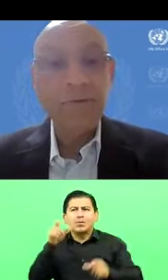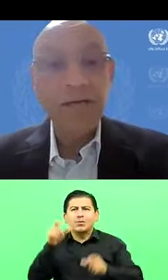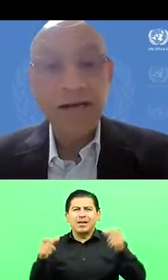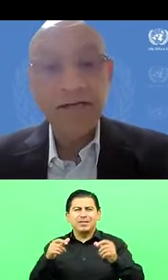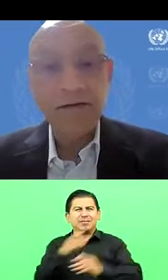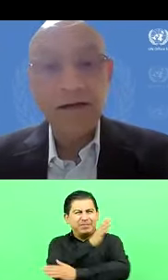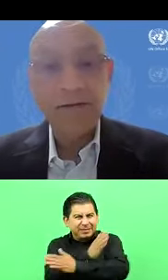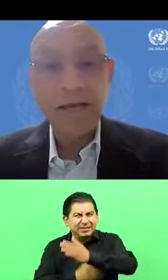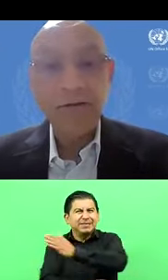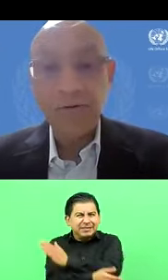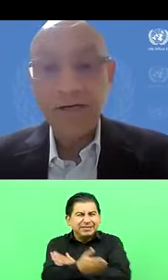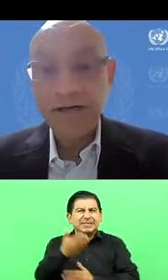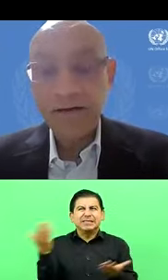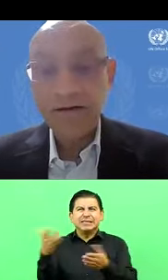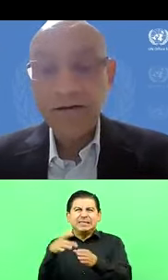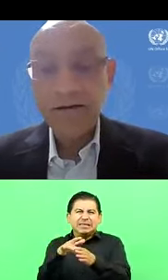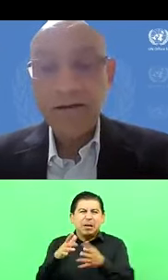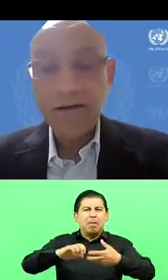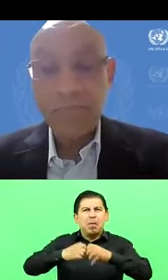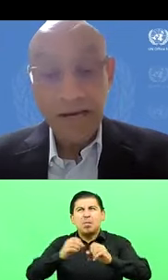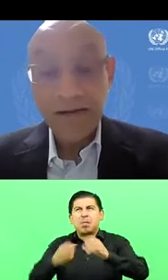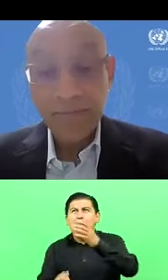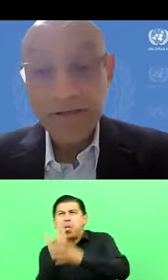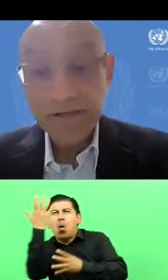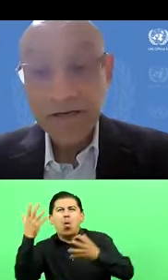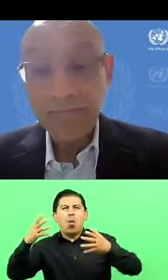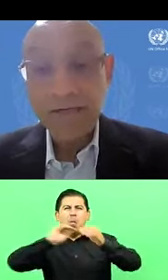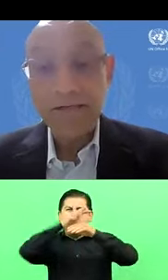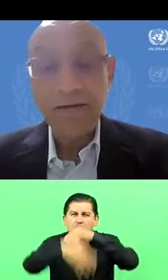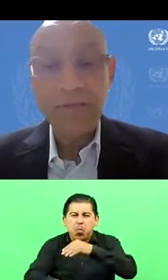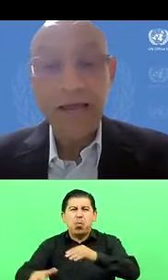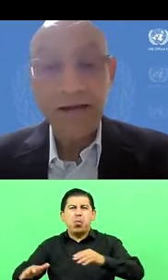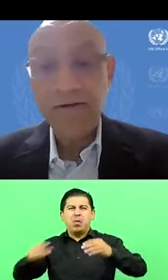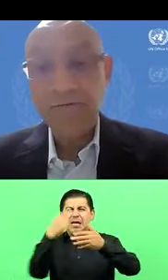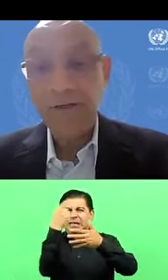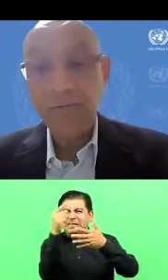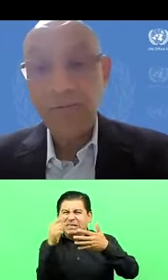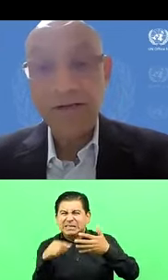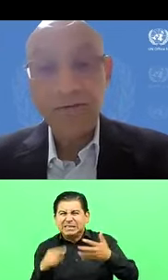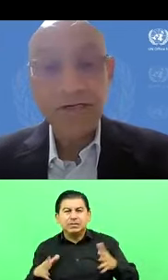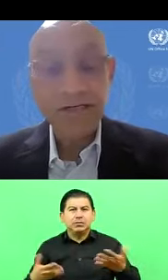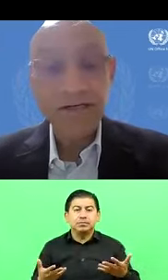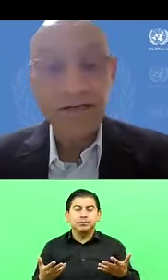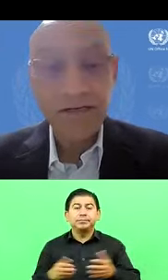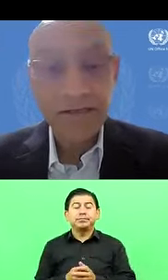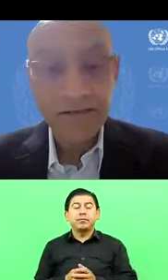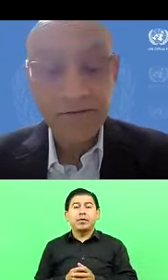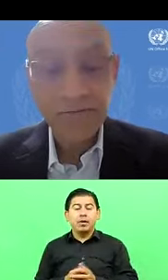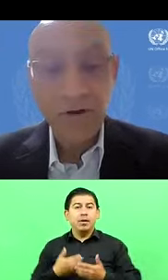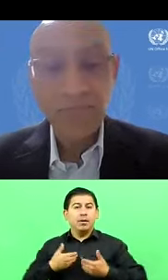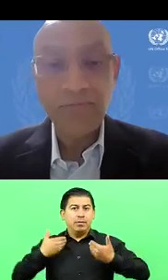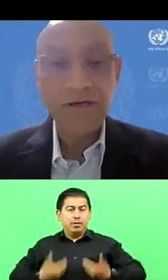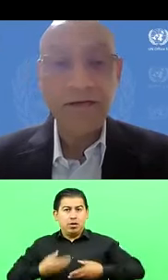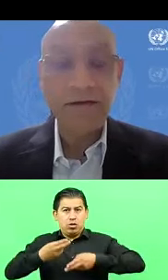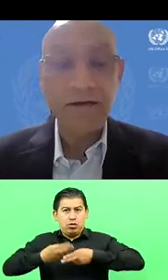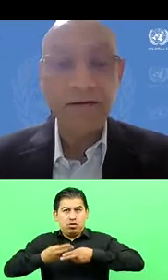it is being led by UNDRR. My name is Sanjaya Bhatia. I'm the head of the Global Education and Training Institute